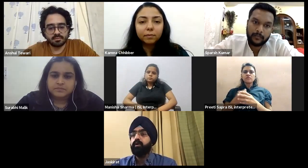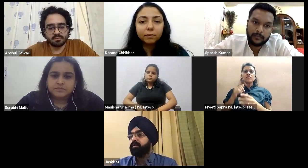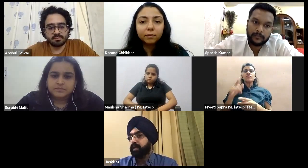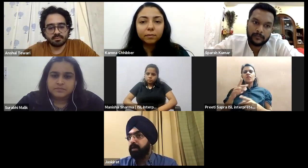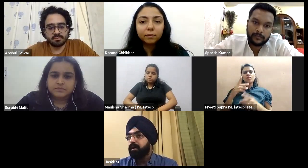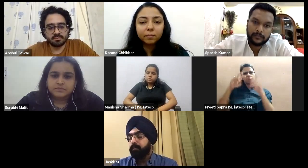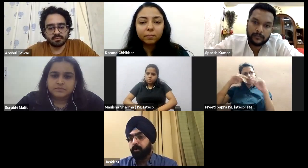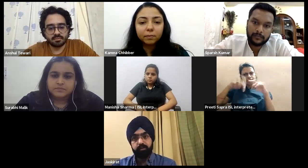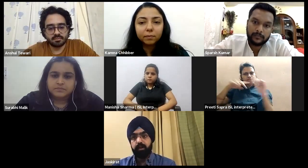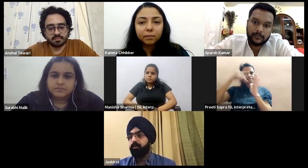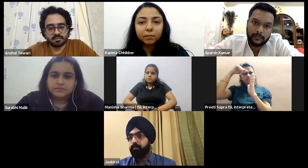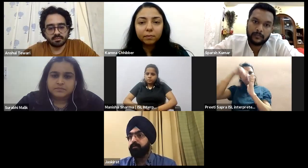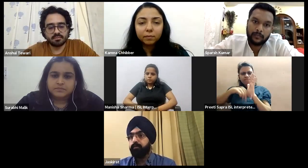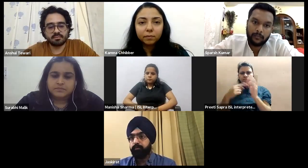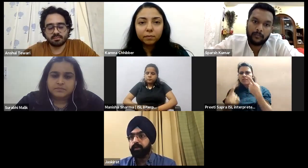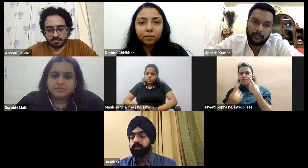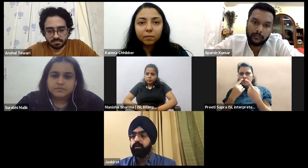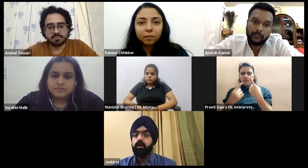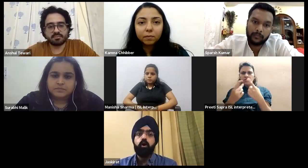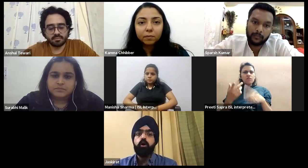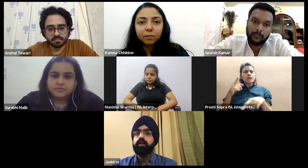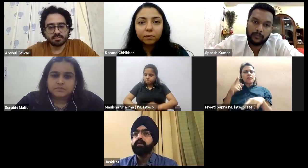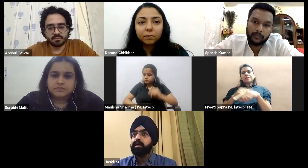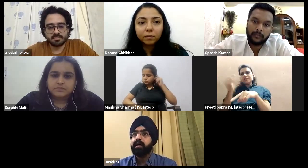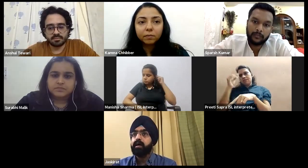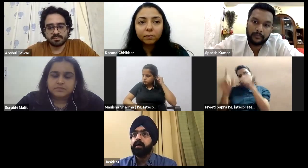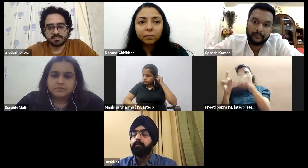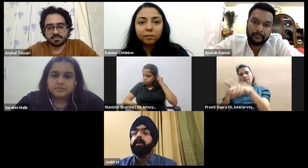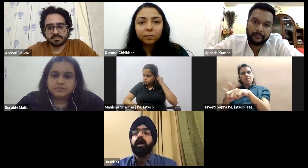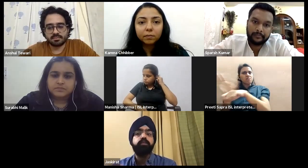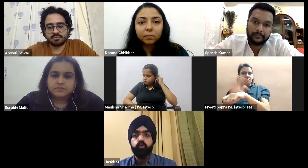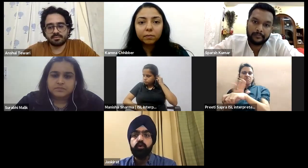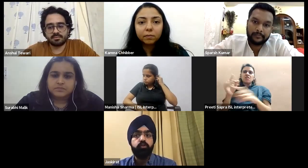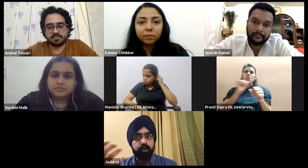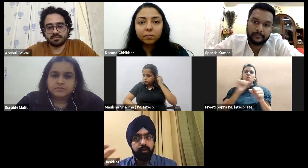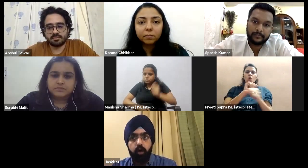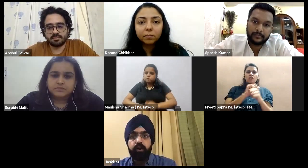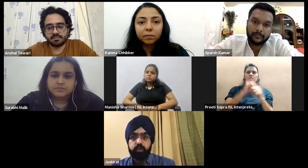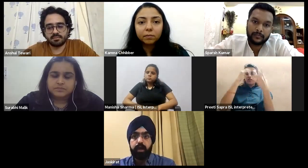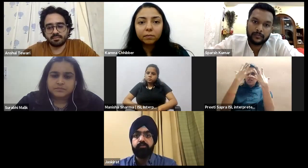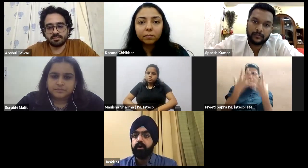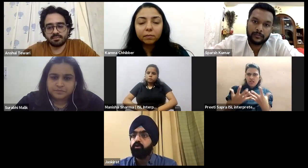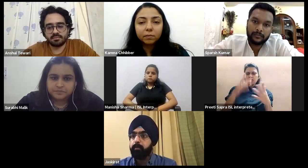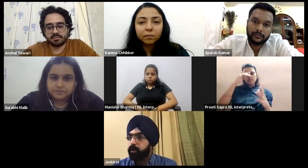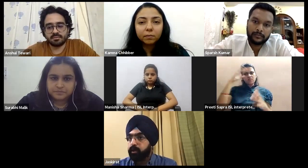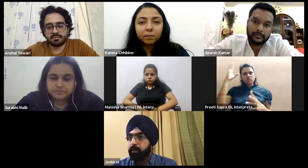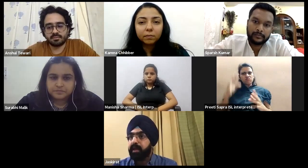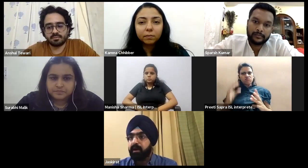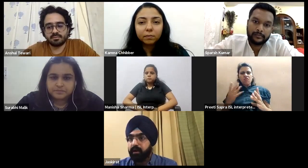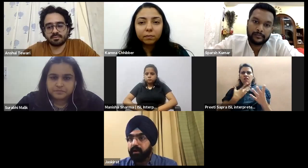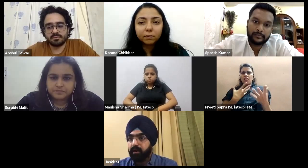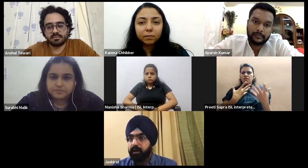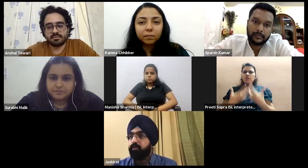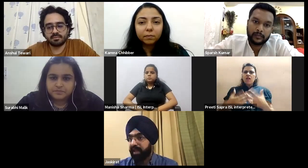that sometimes either they don't have the time because of their life and profession, or that they may not have the tools or the knowledge. As Surbhi pointed out, the